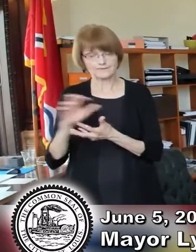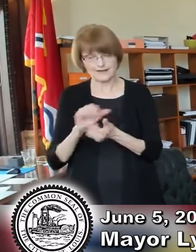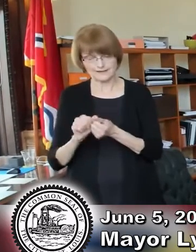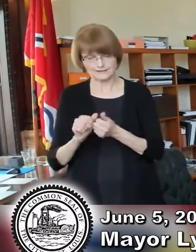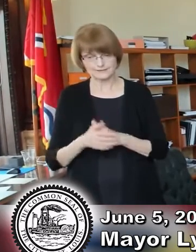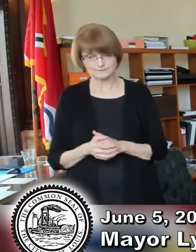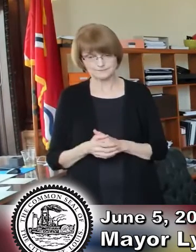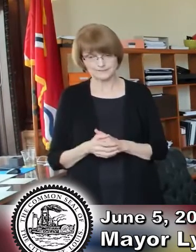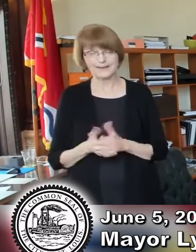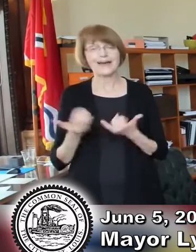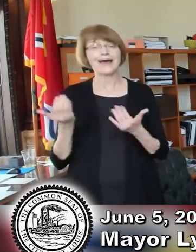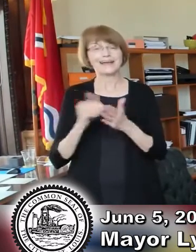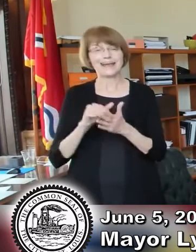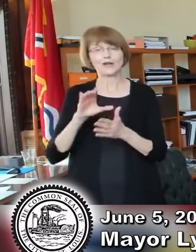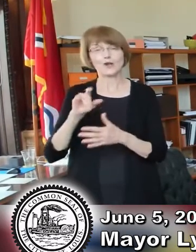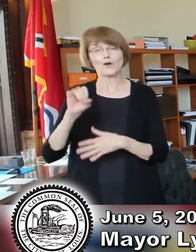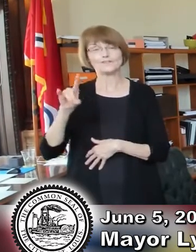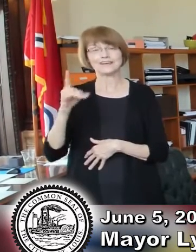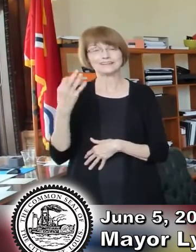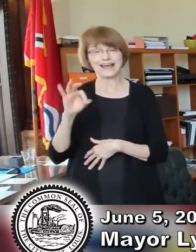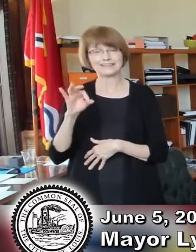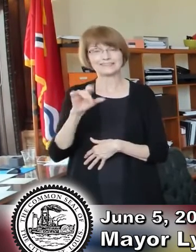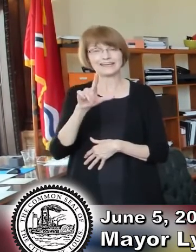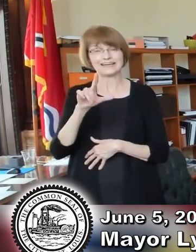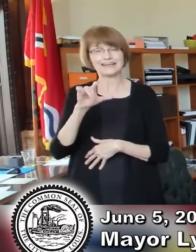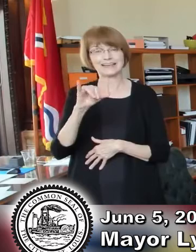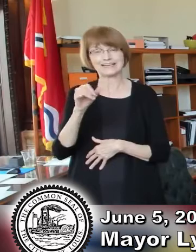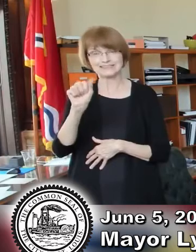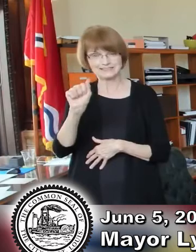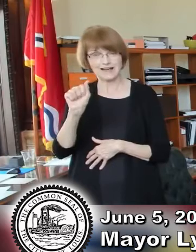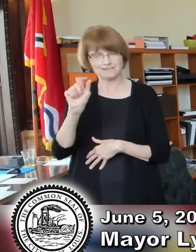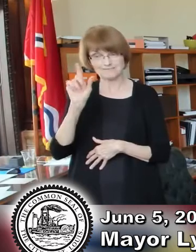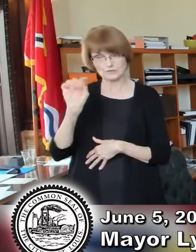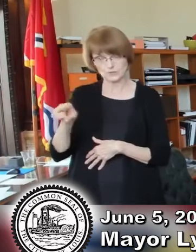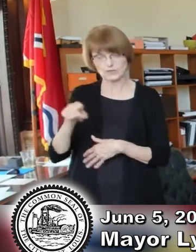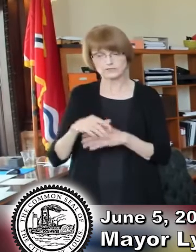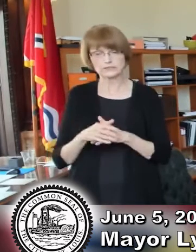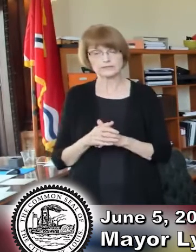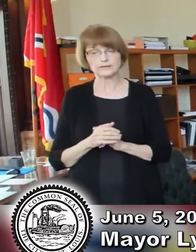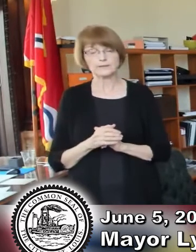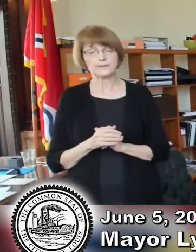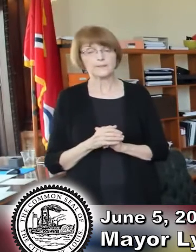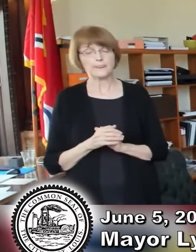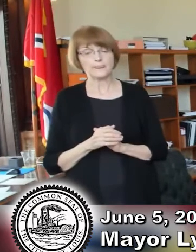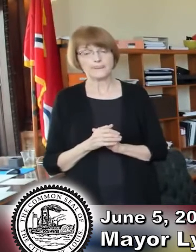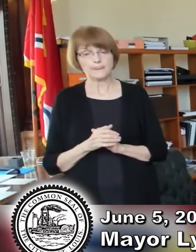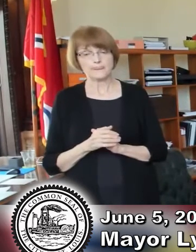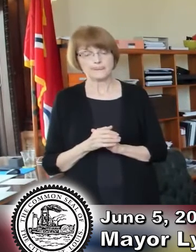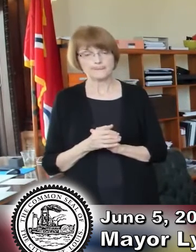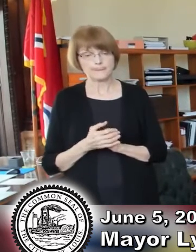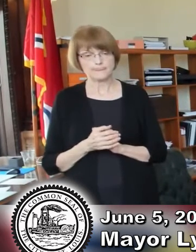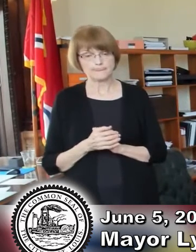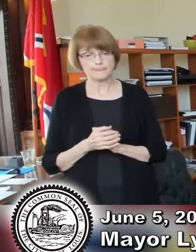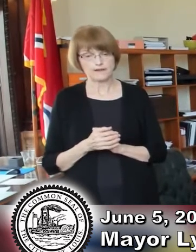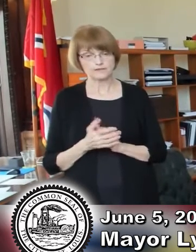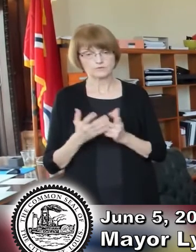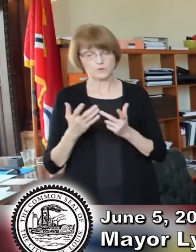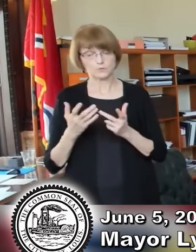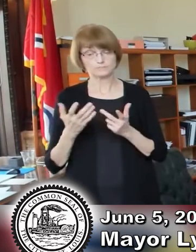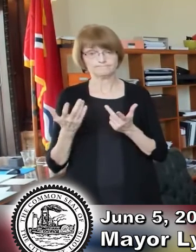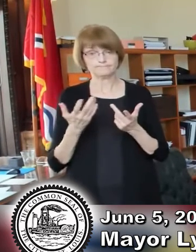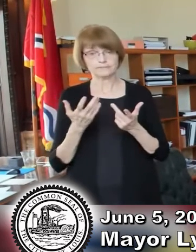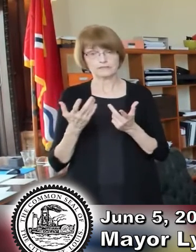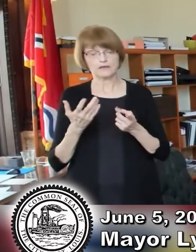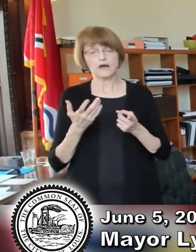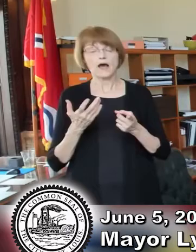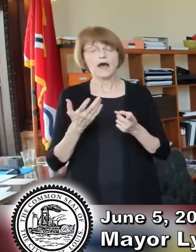to COVID-19, a question from Lisa Mayer. What numbers do you need to see to open schools? Not that you get